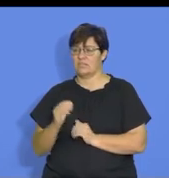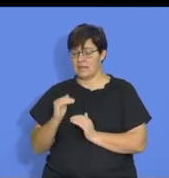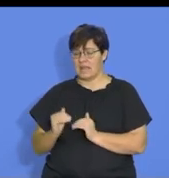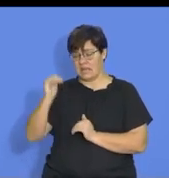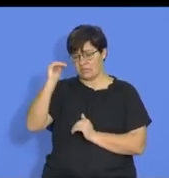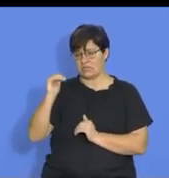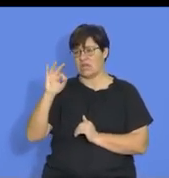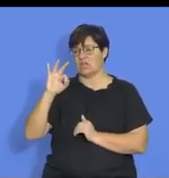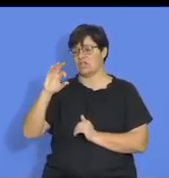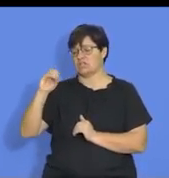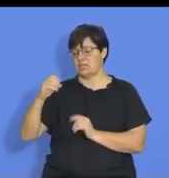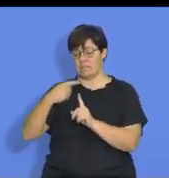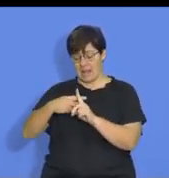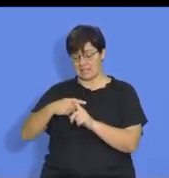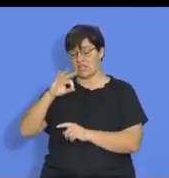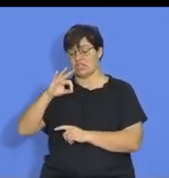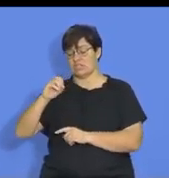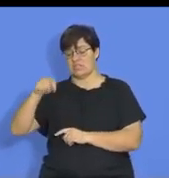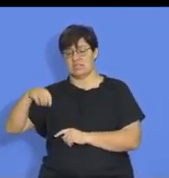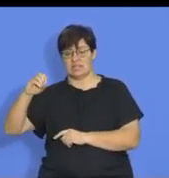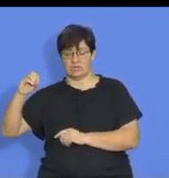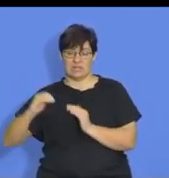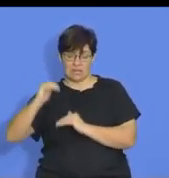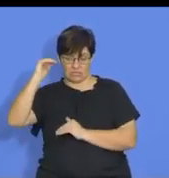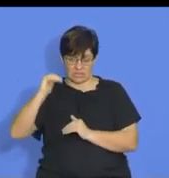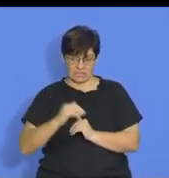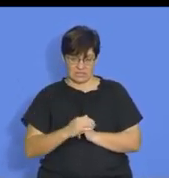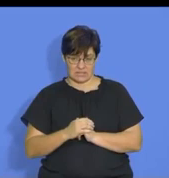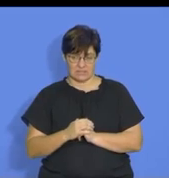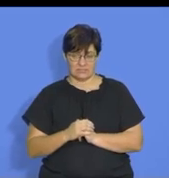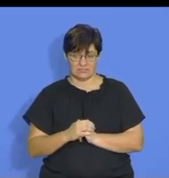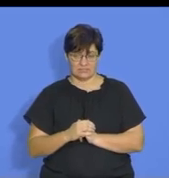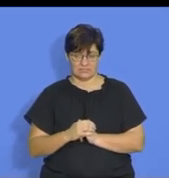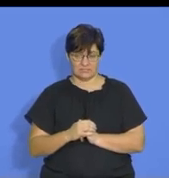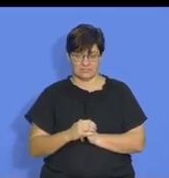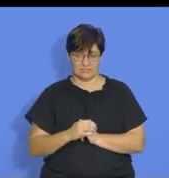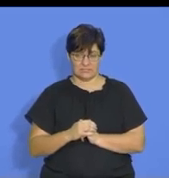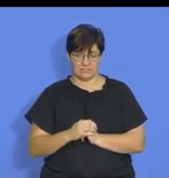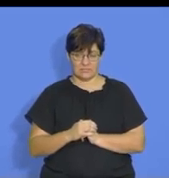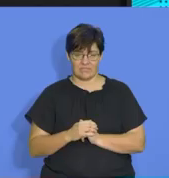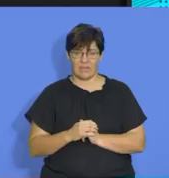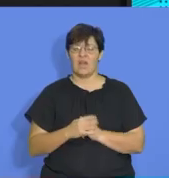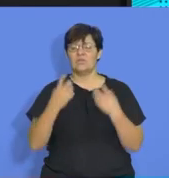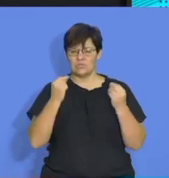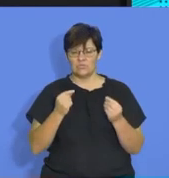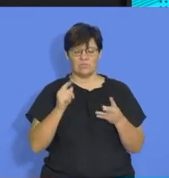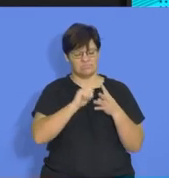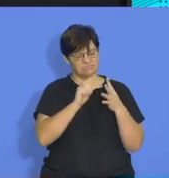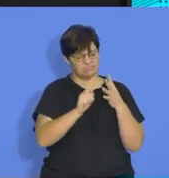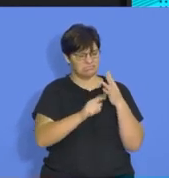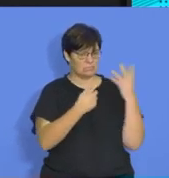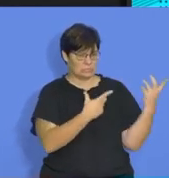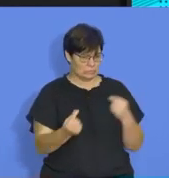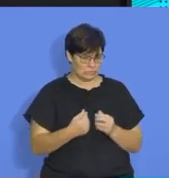affected, and obviously your liability will increase by 30,000. Okay. Right, I